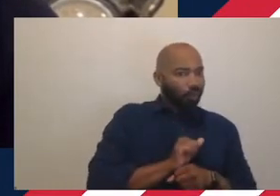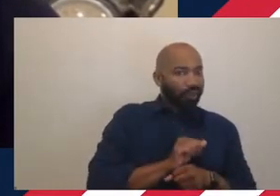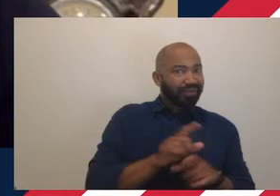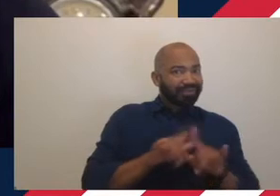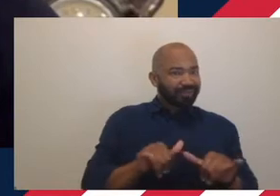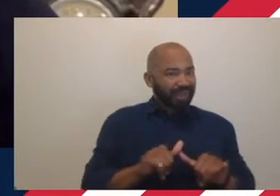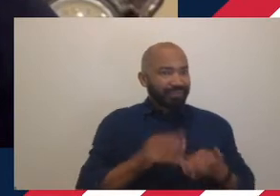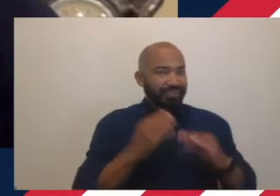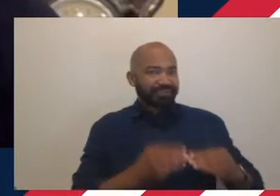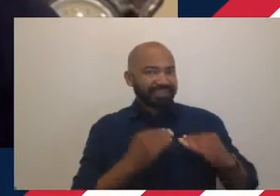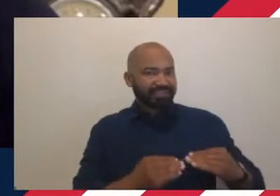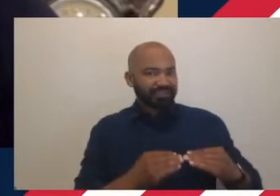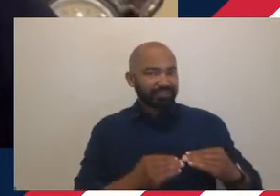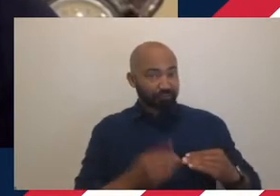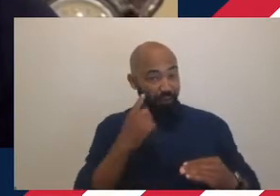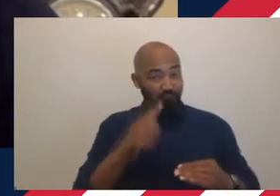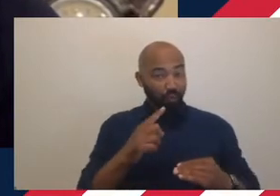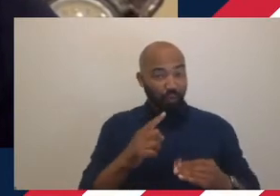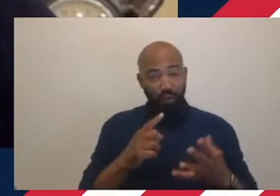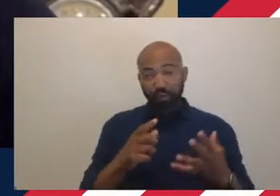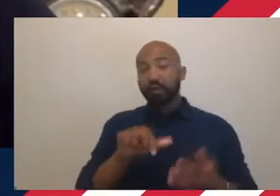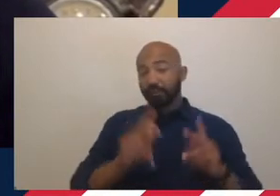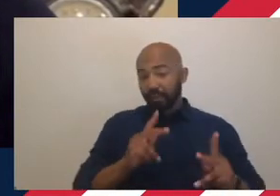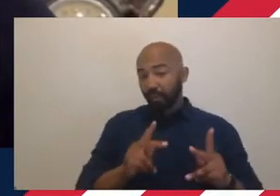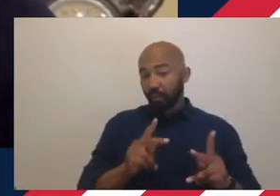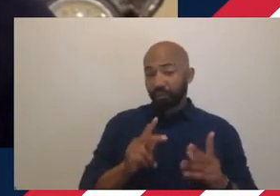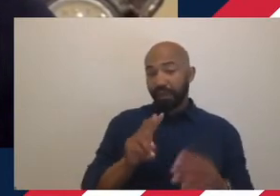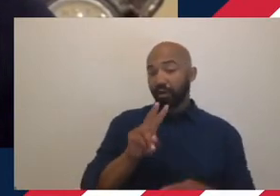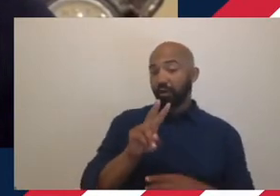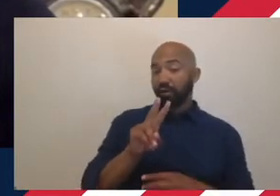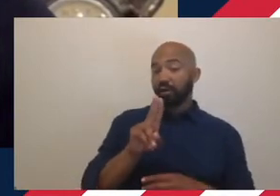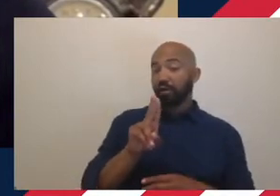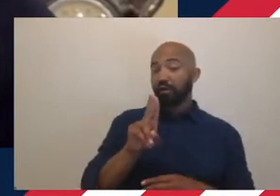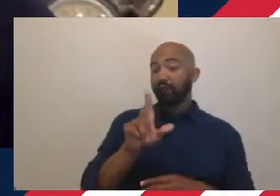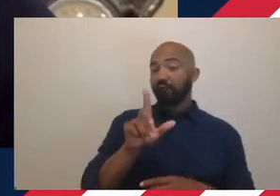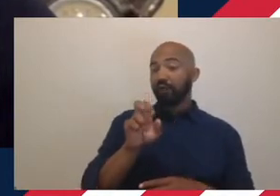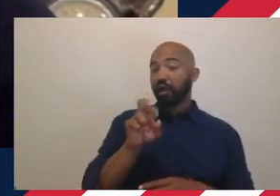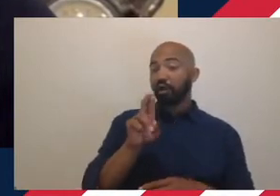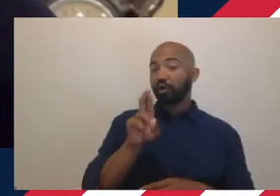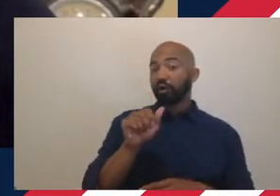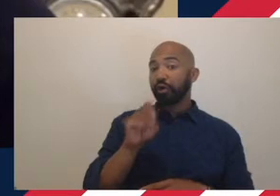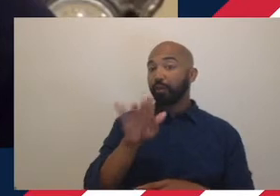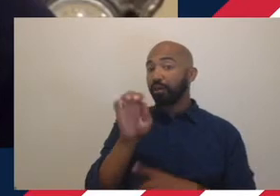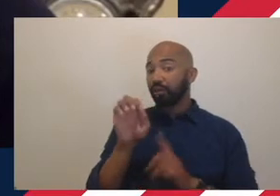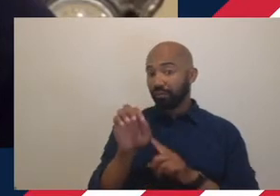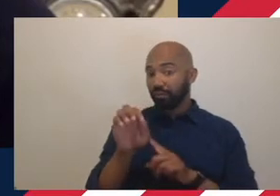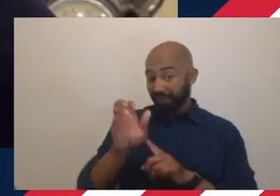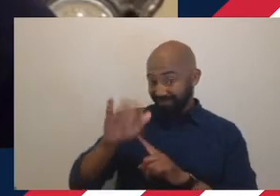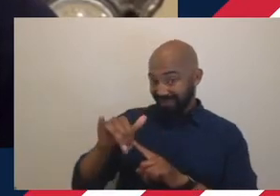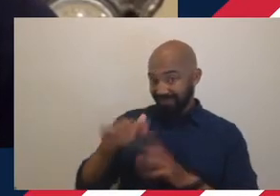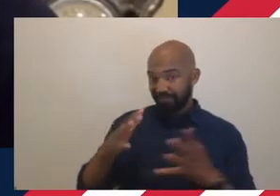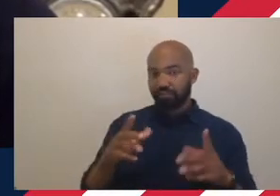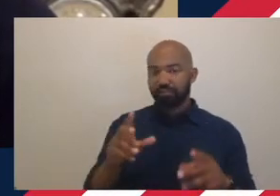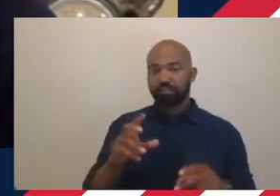communities? And if you could also touch on the concerns that